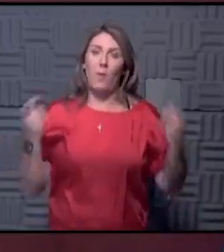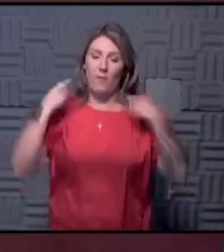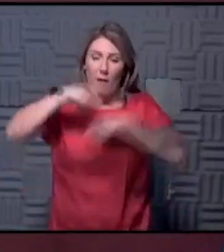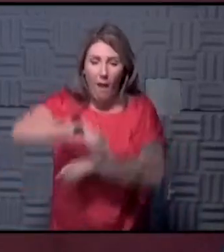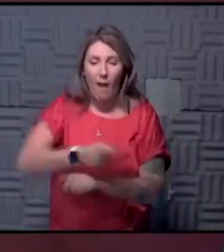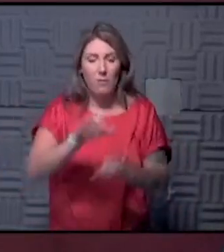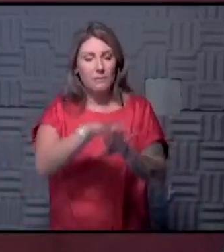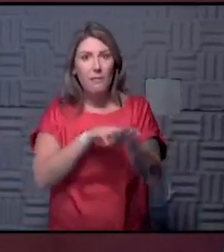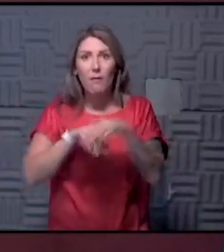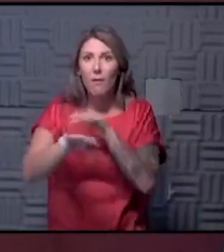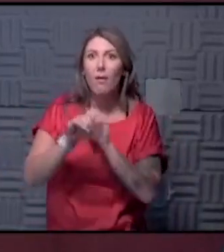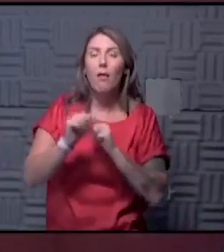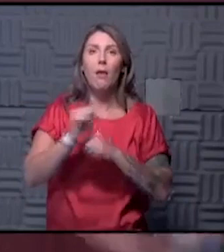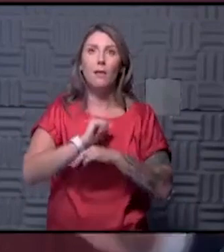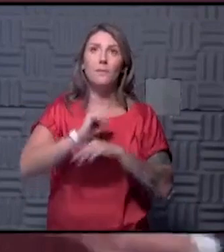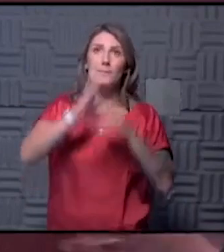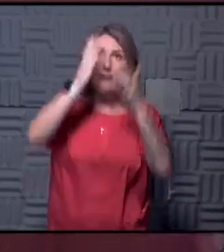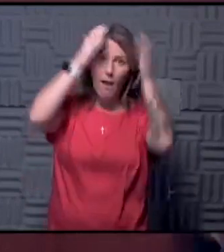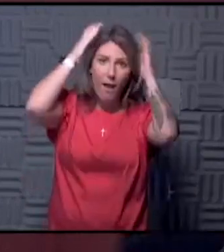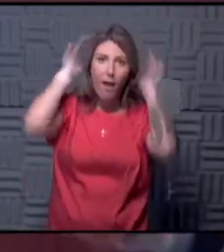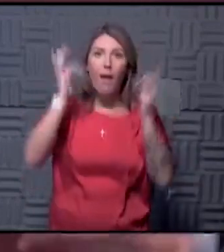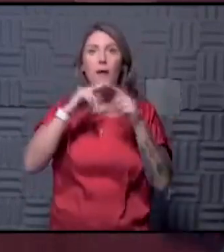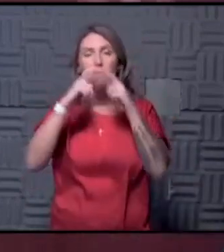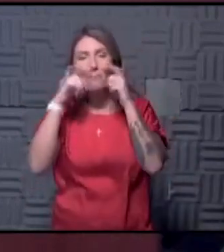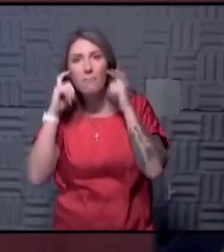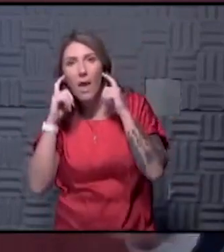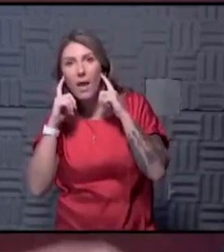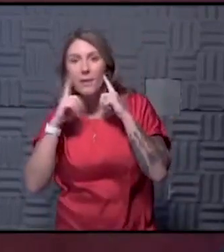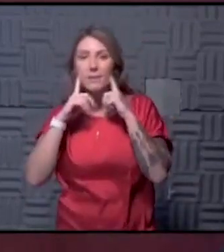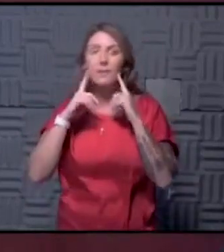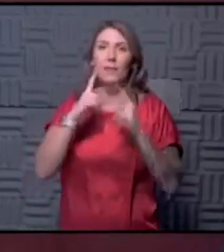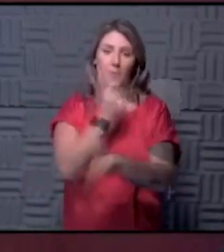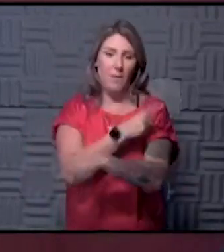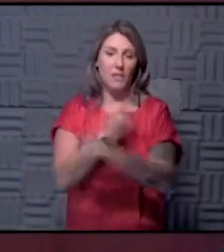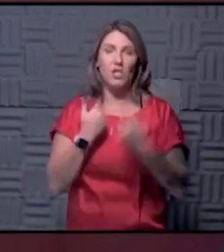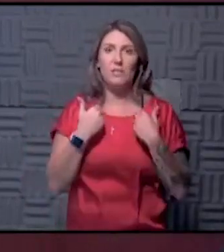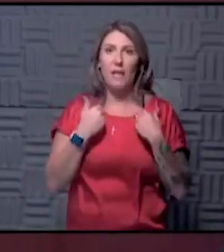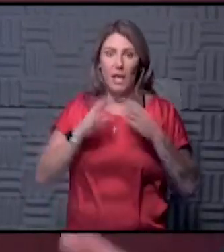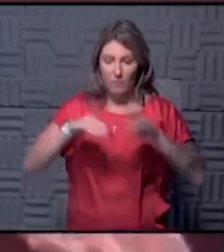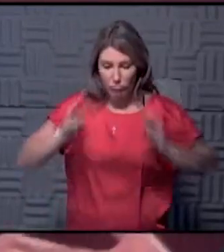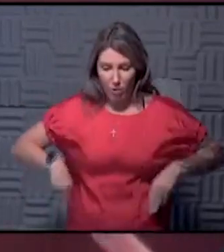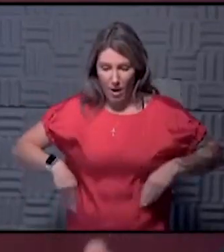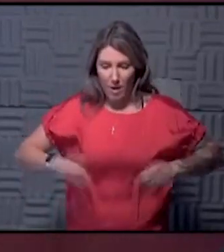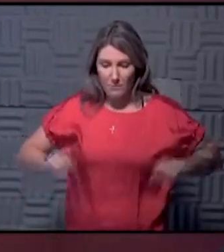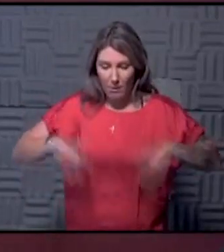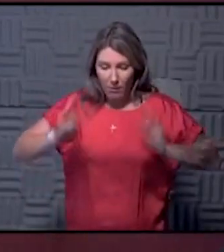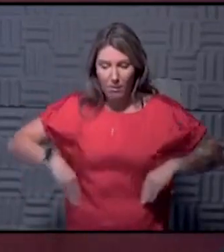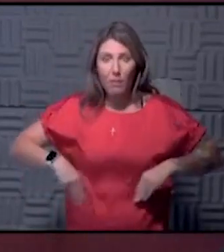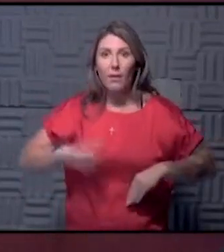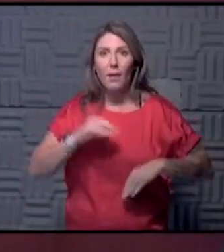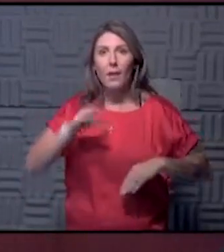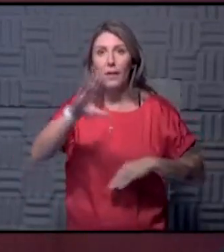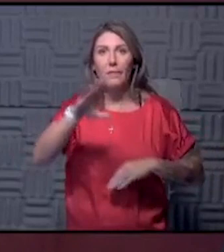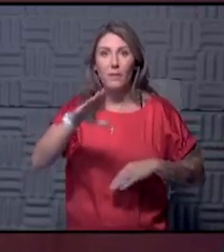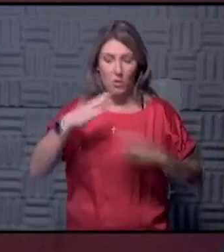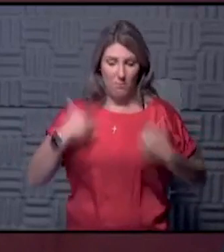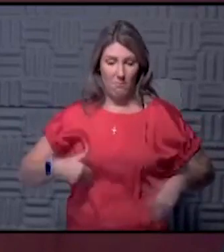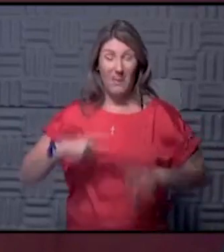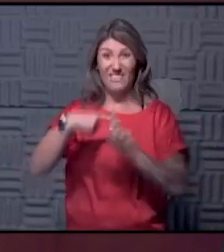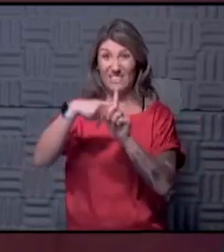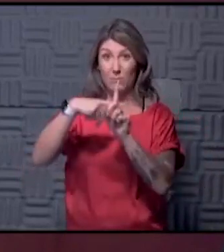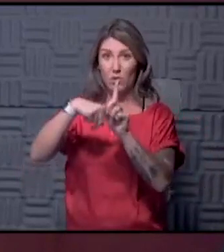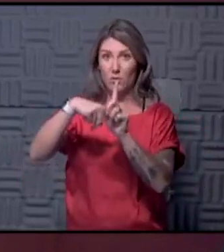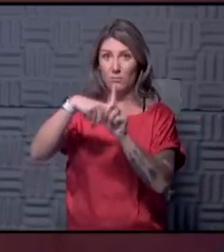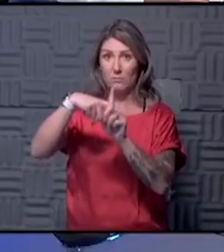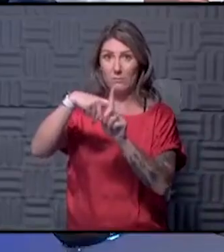and gloves and hats and masks, All and right. patients have drapes and tons of stuff stacked on them, and you can actually get their body temperature up if you don't keep